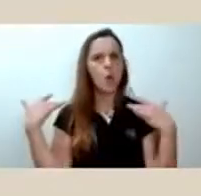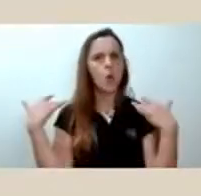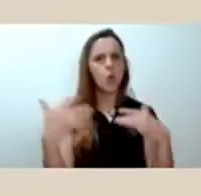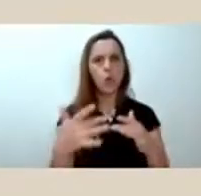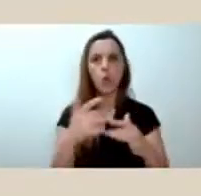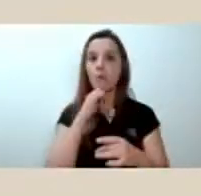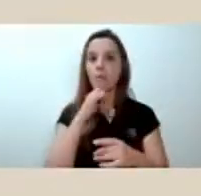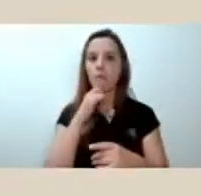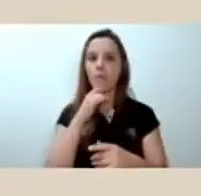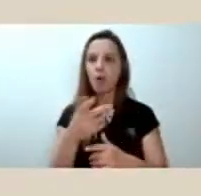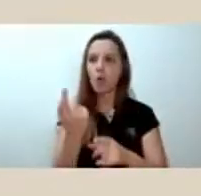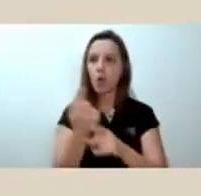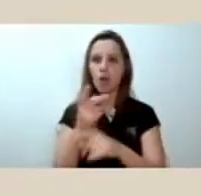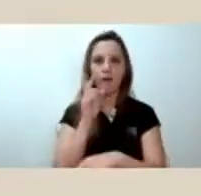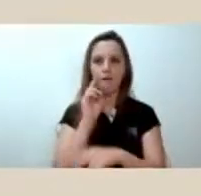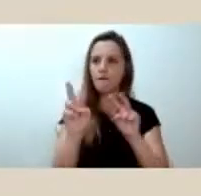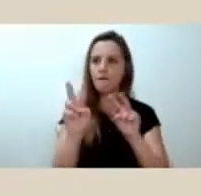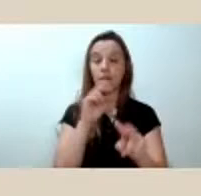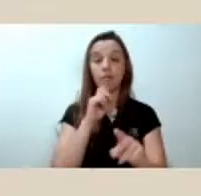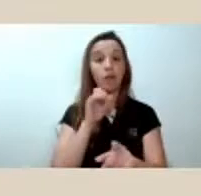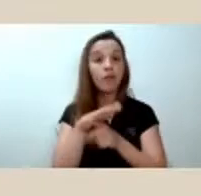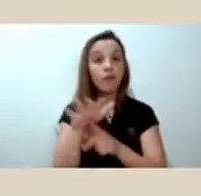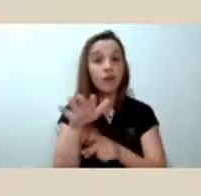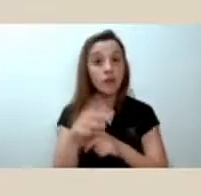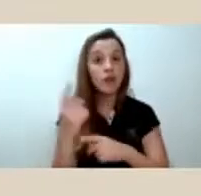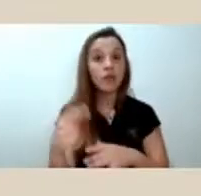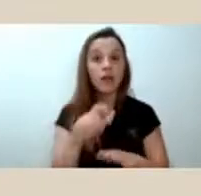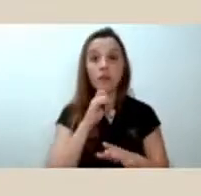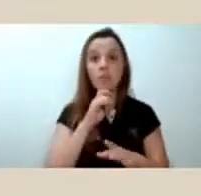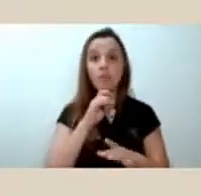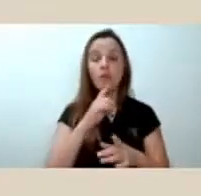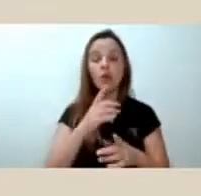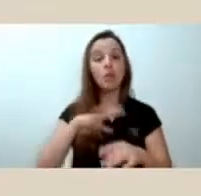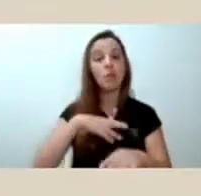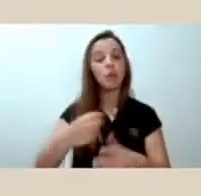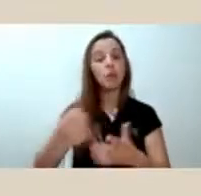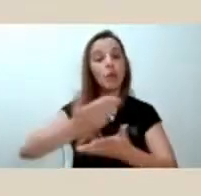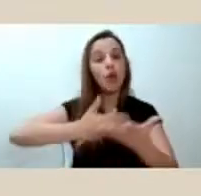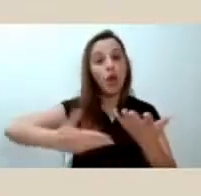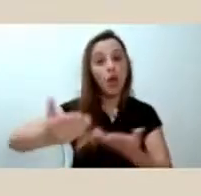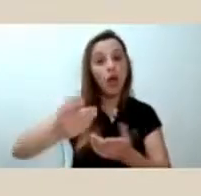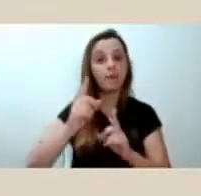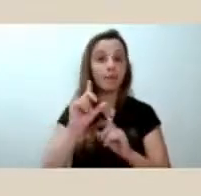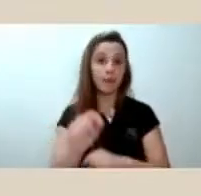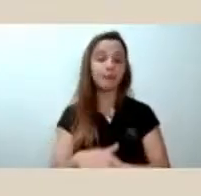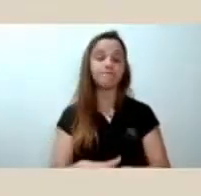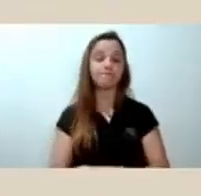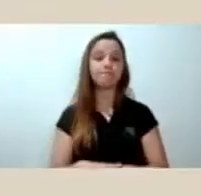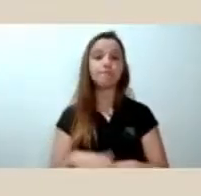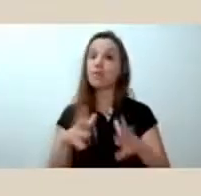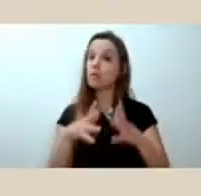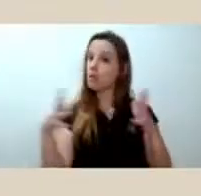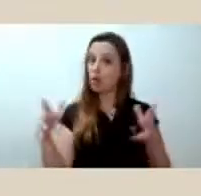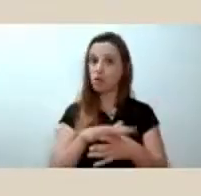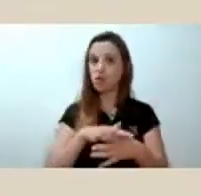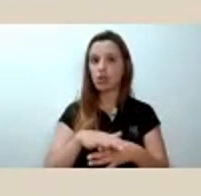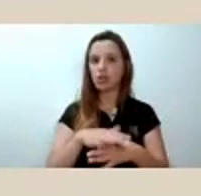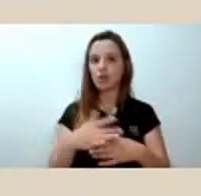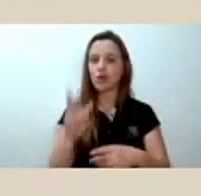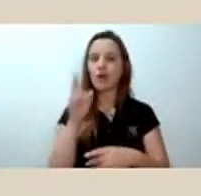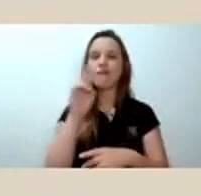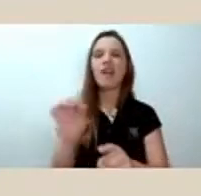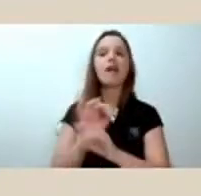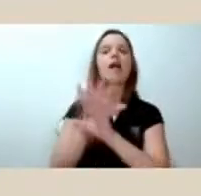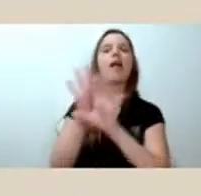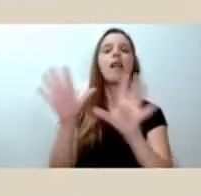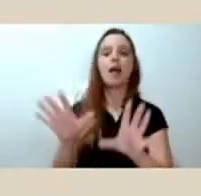see, with the way we interact with the world. And in most of the cases, it's not explicit that this is being done,